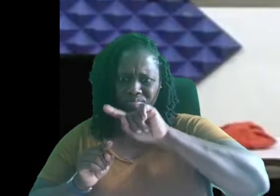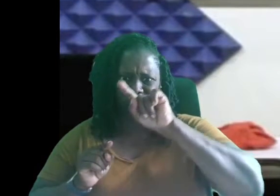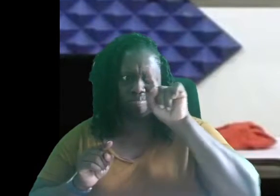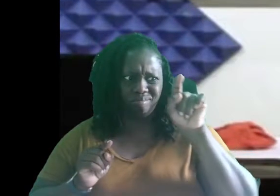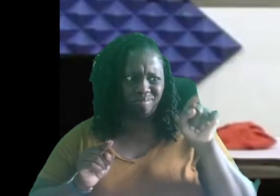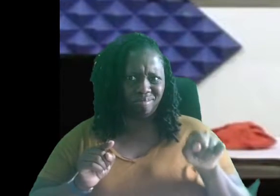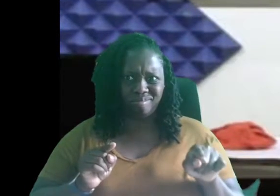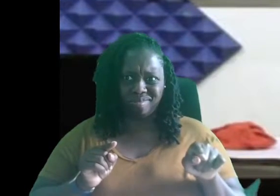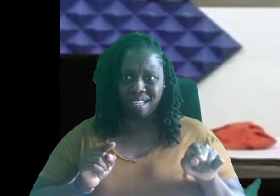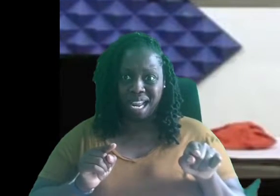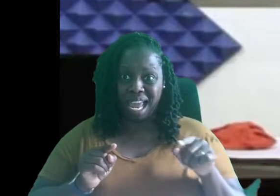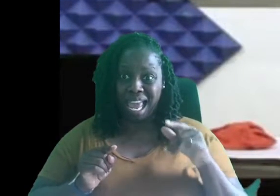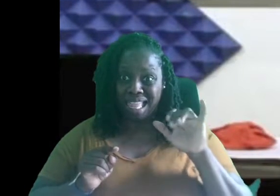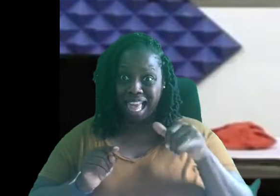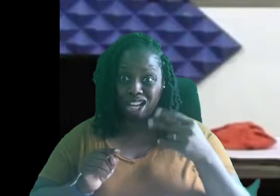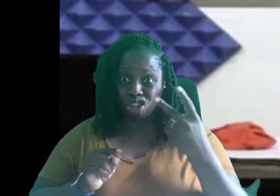this?